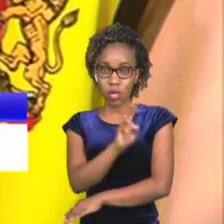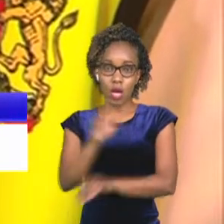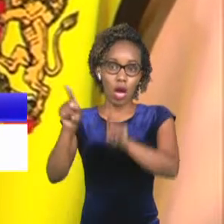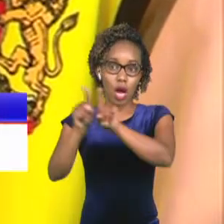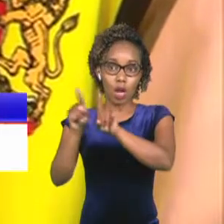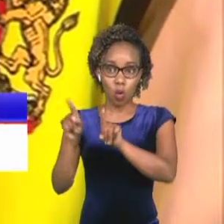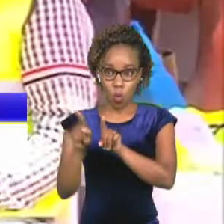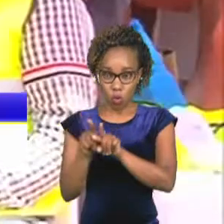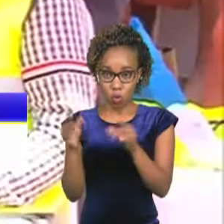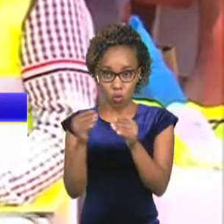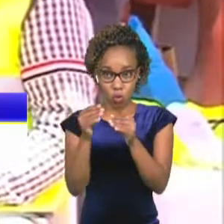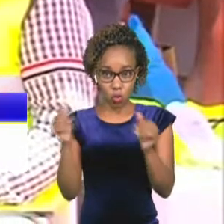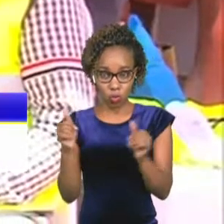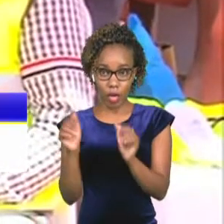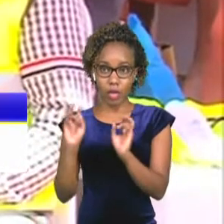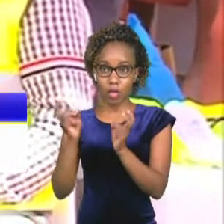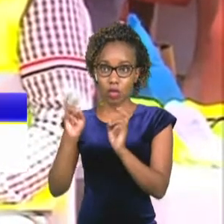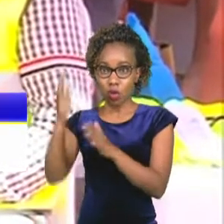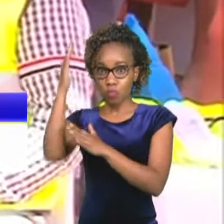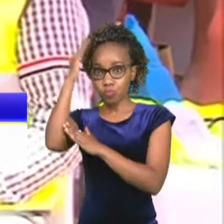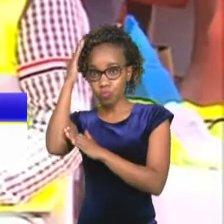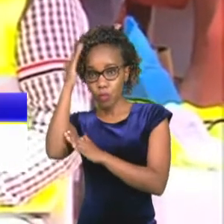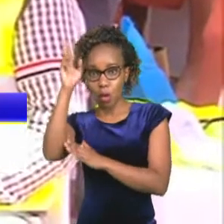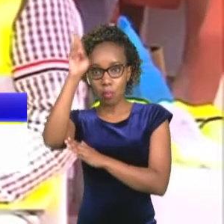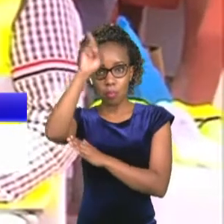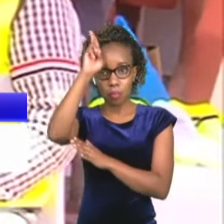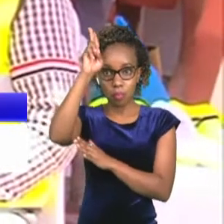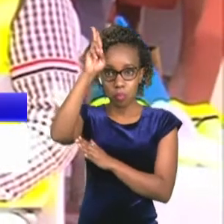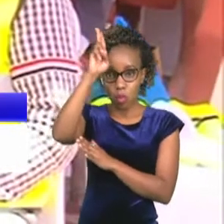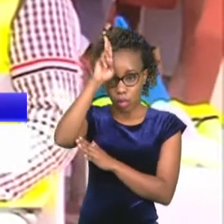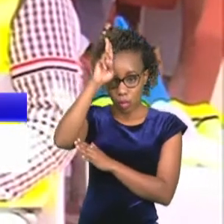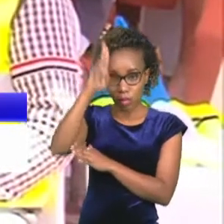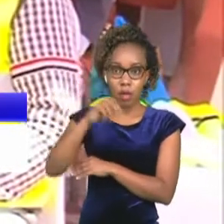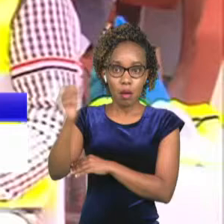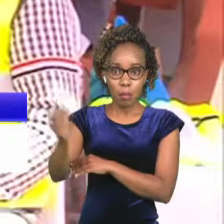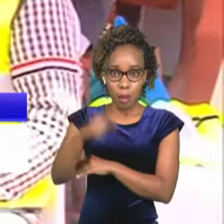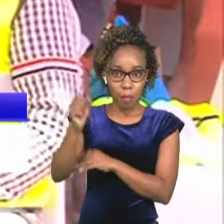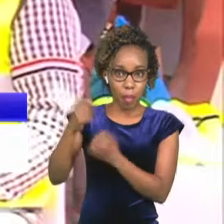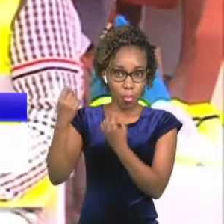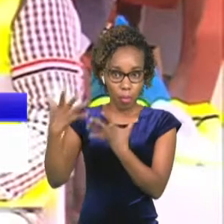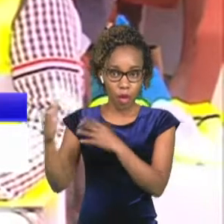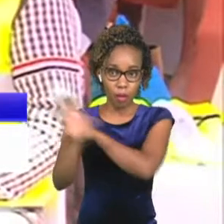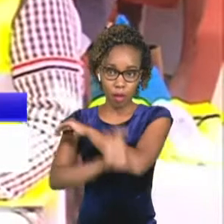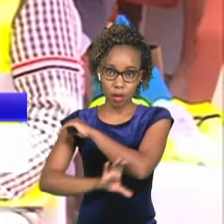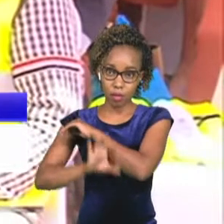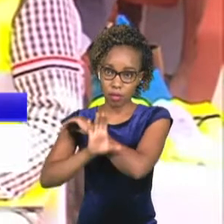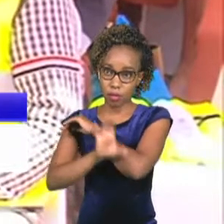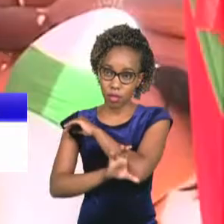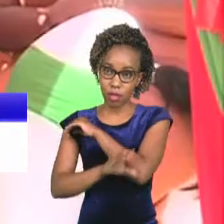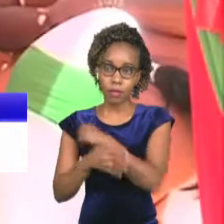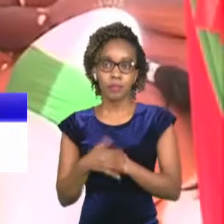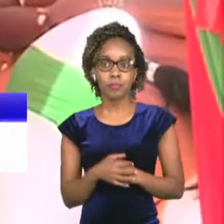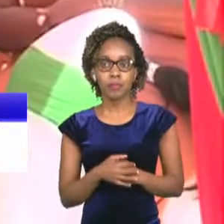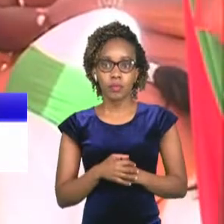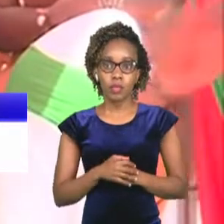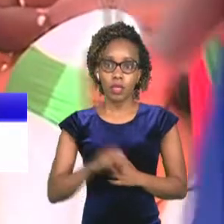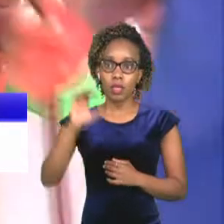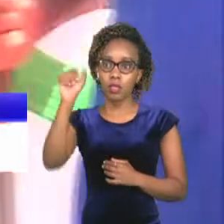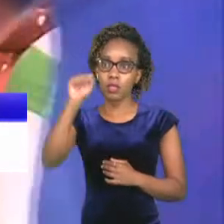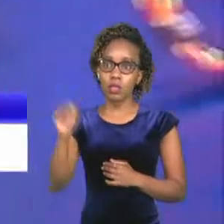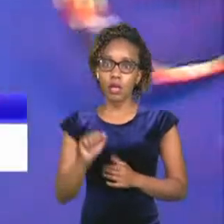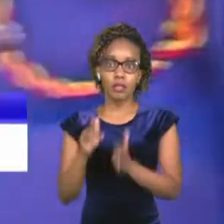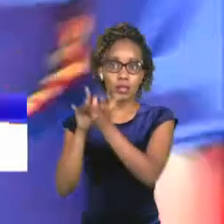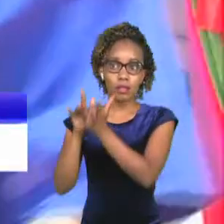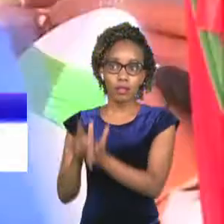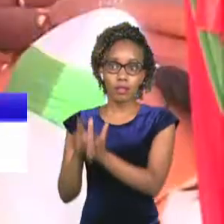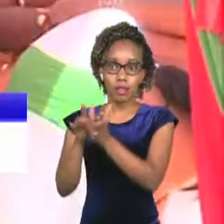strategies as it will ease realizing police officer per capita rates across the country. Matiang'i, however, reiterated that one will